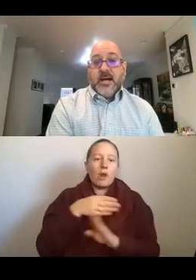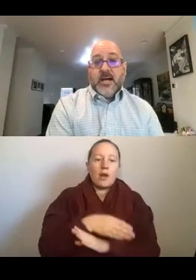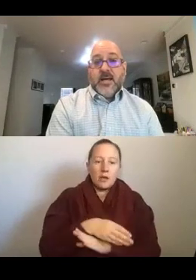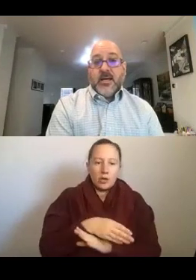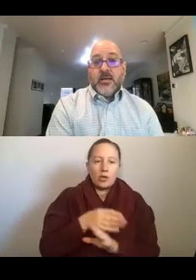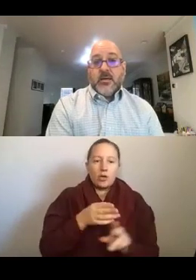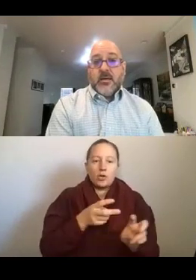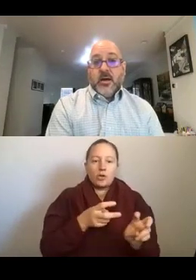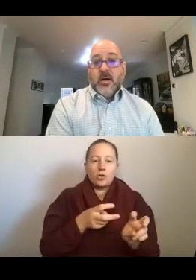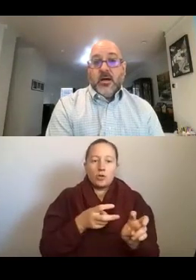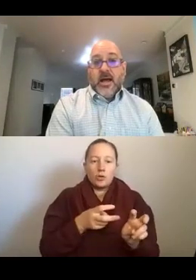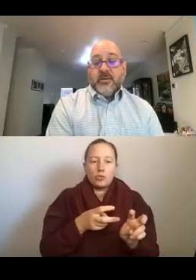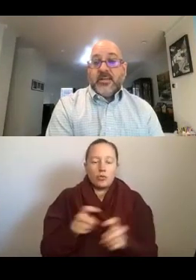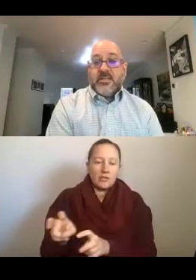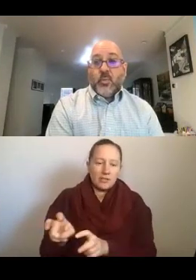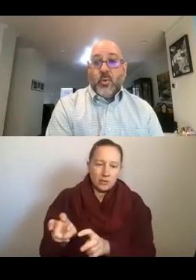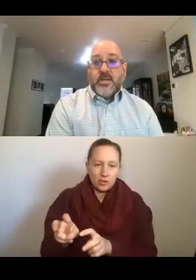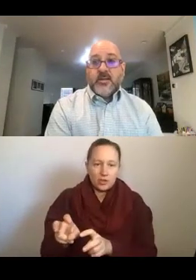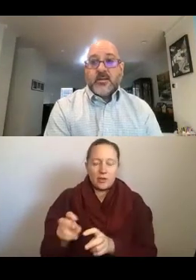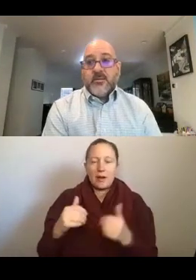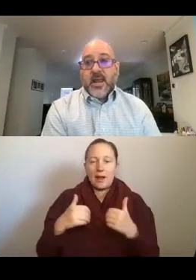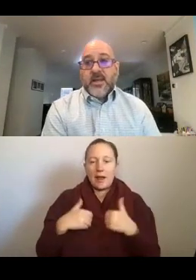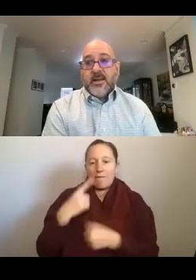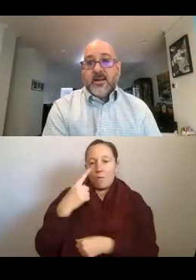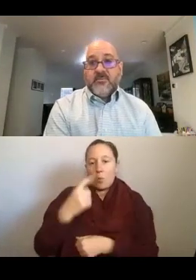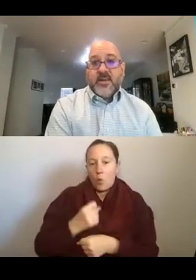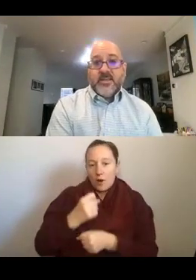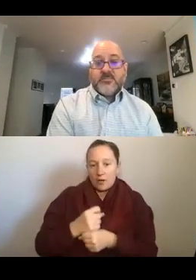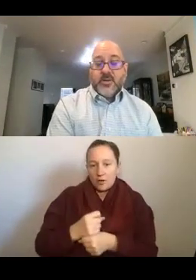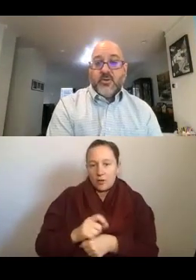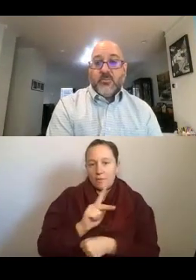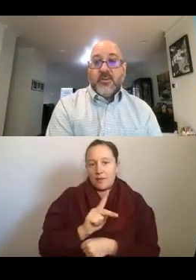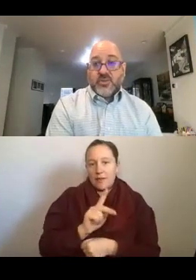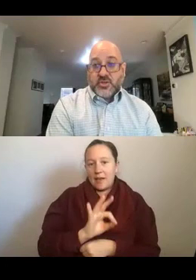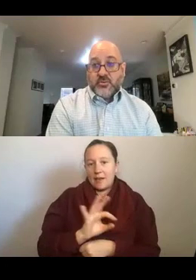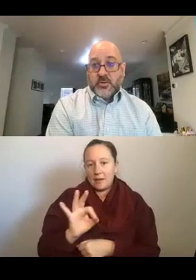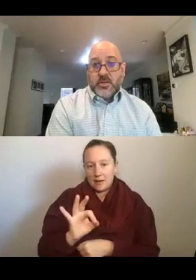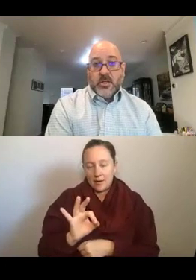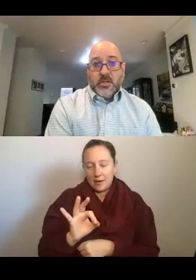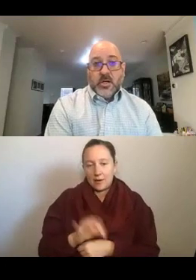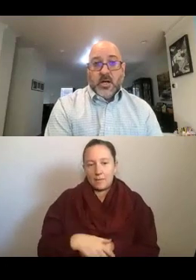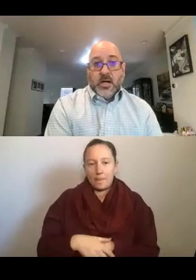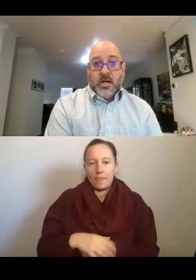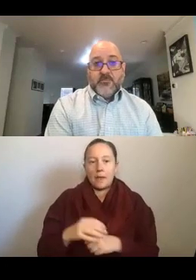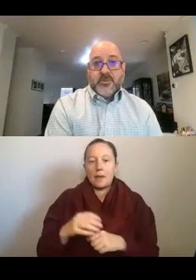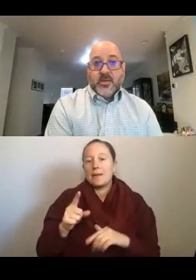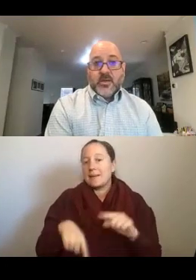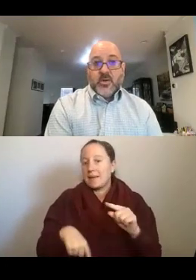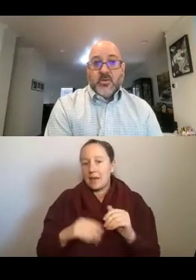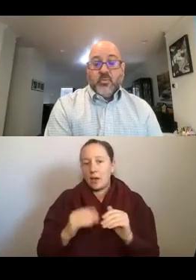the PI have at least 1 year in the K99 phase, but no more than 2.